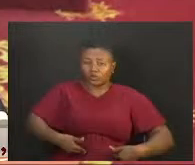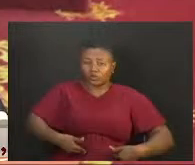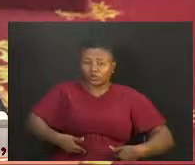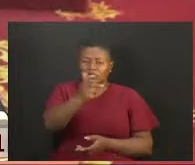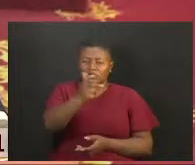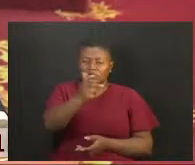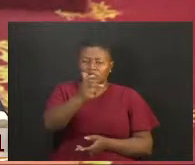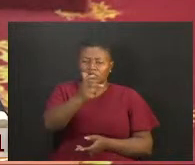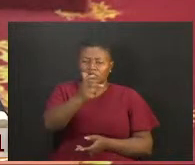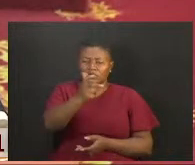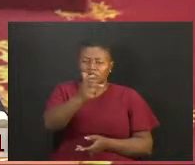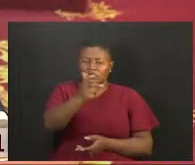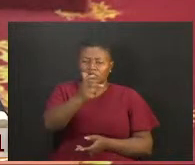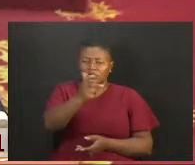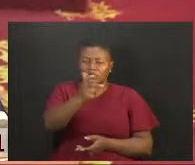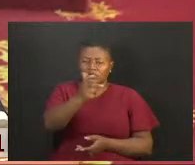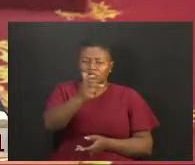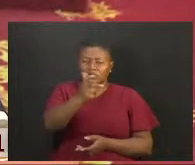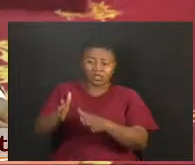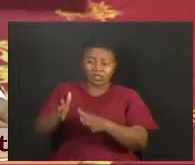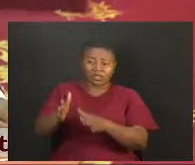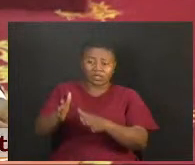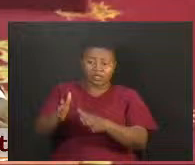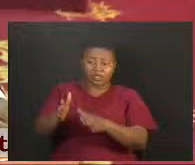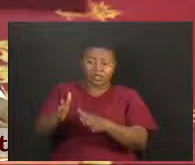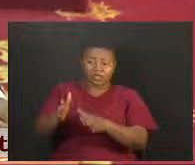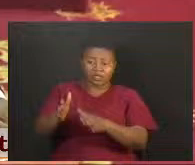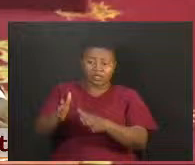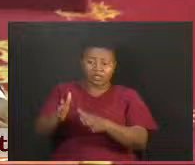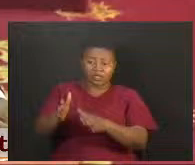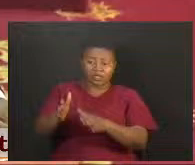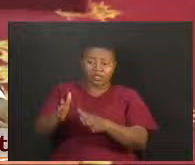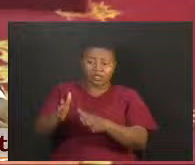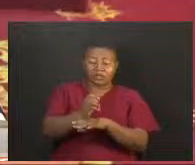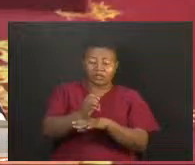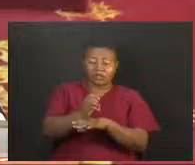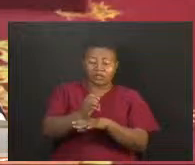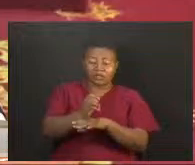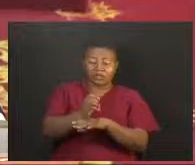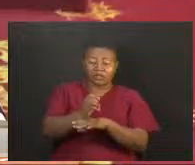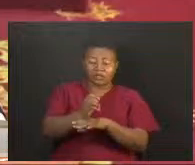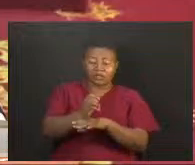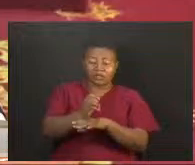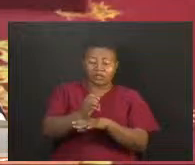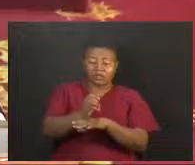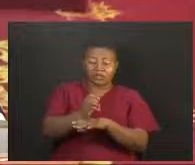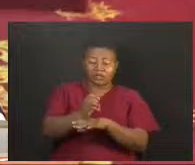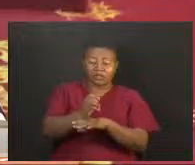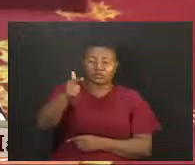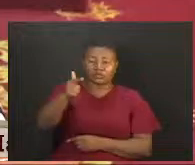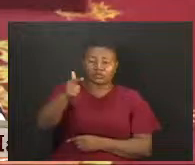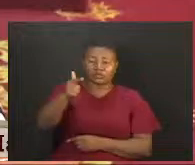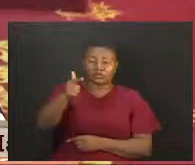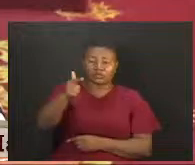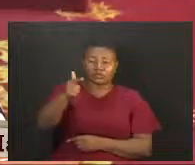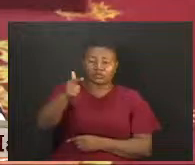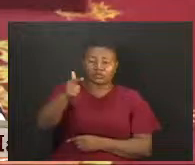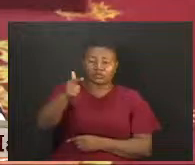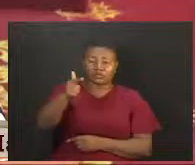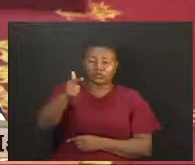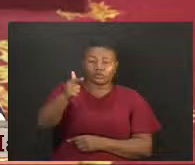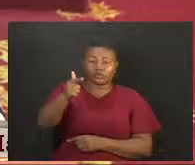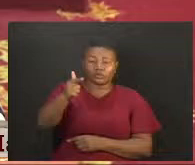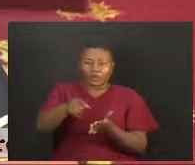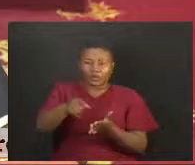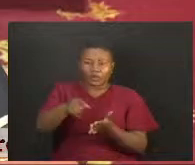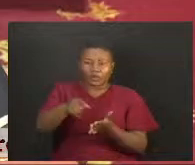321 pharmacists who were employed since June 2023 have not received their salaries. We will take urgent